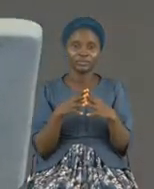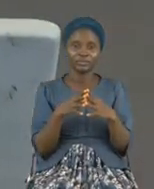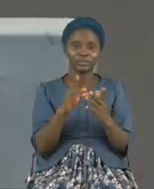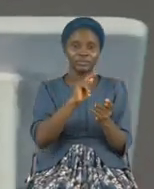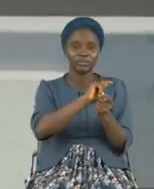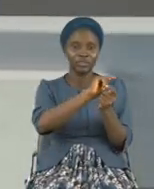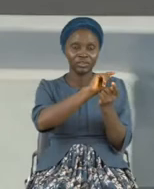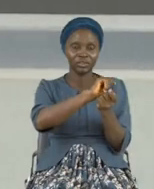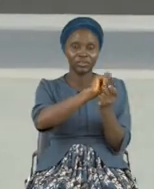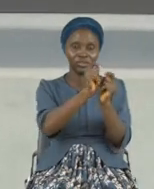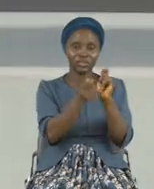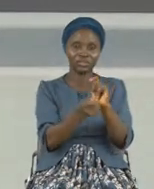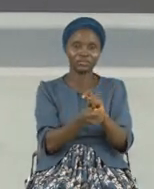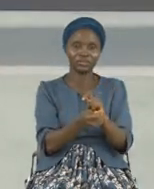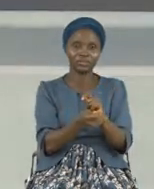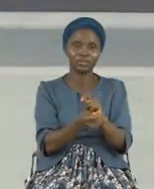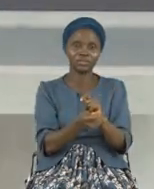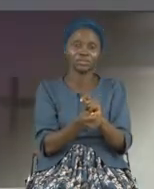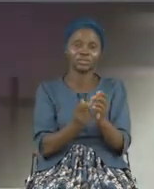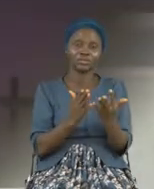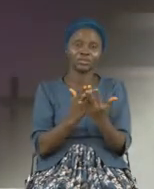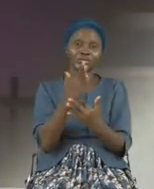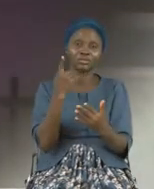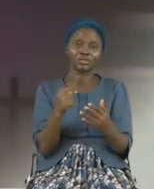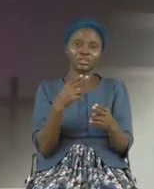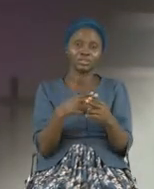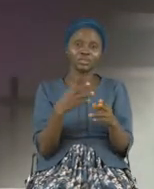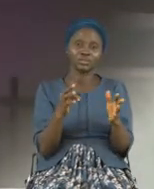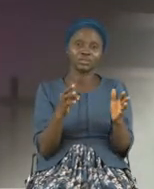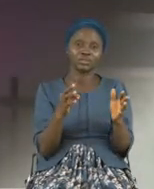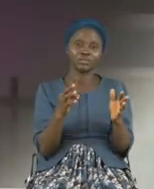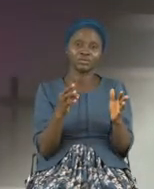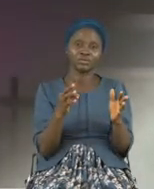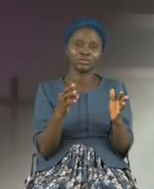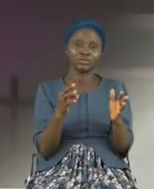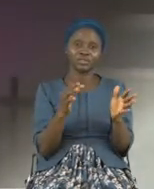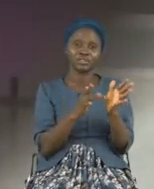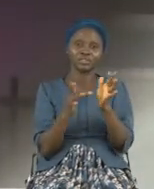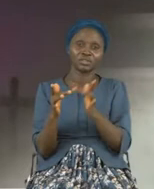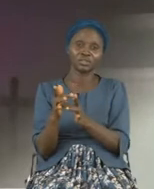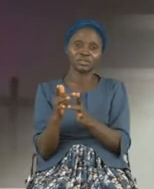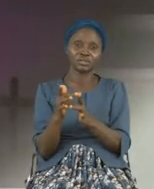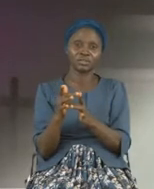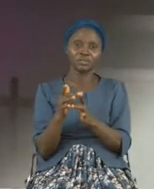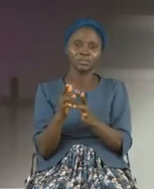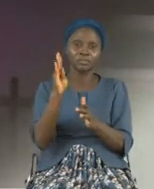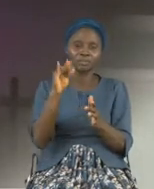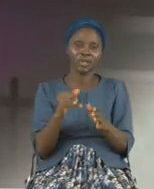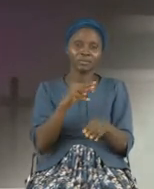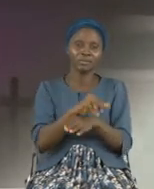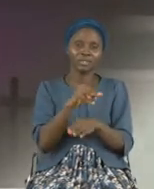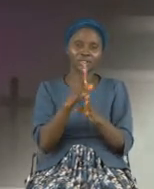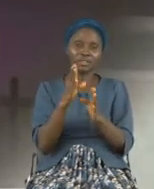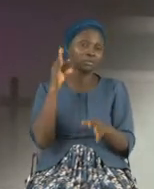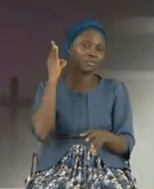transformation through the name of Jesus by ministers. Acts chapter